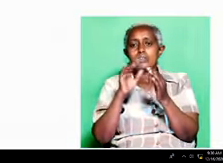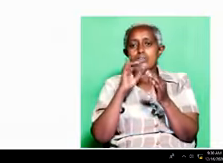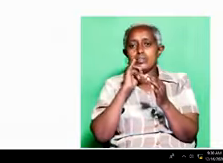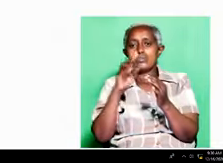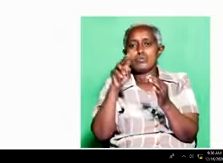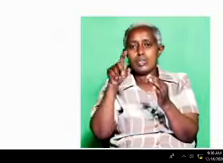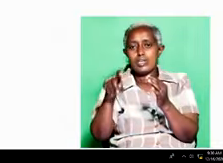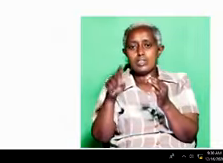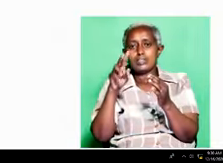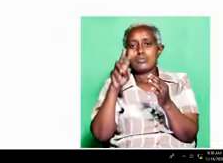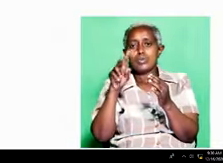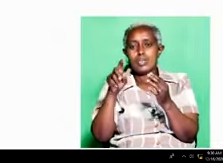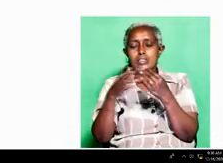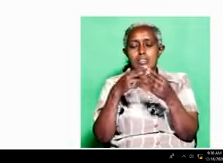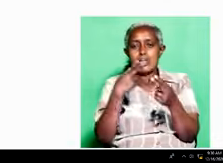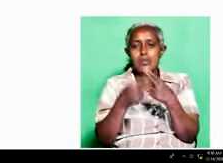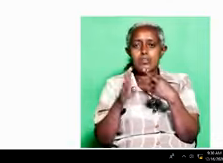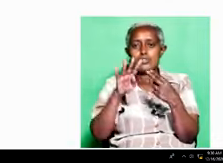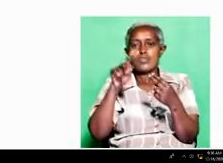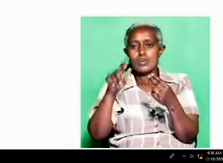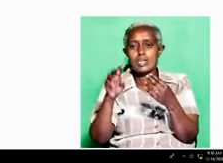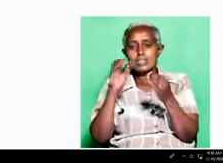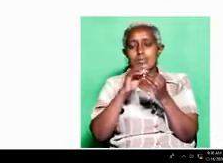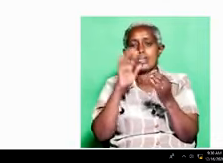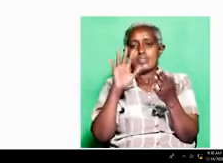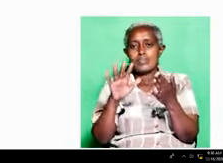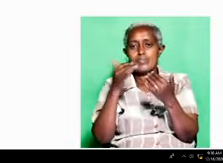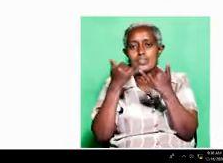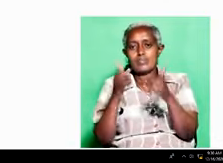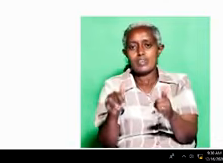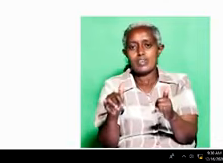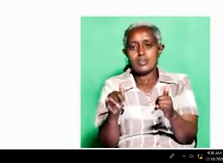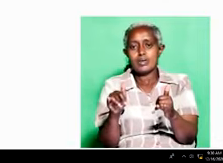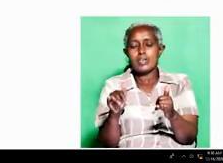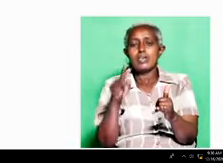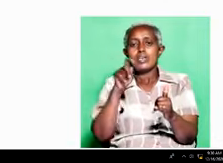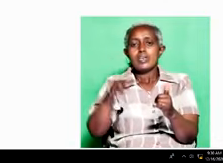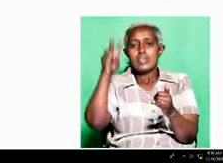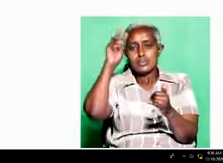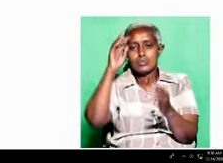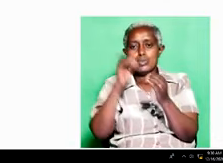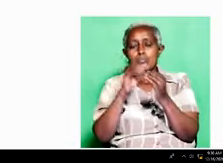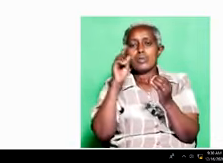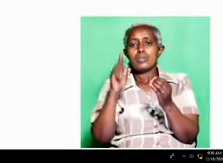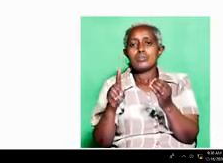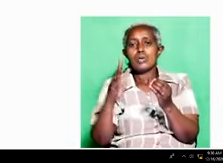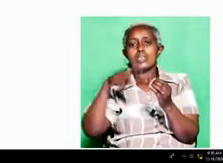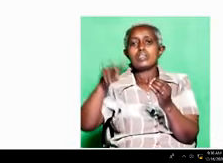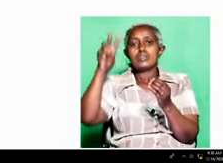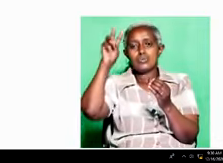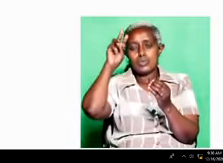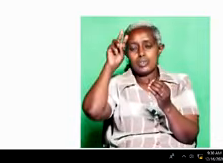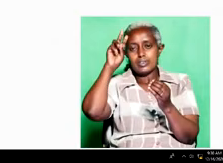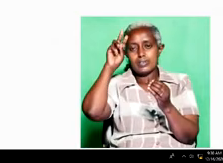here, 2x times 4x plus 5 divided by x squared plus 1